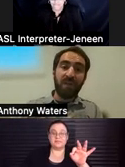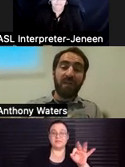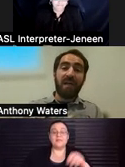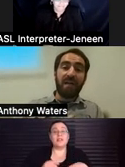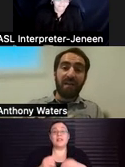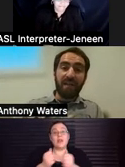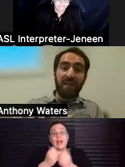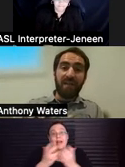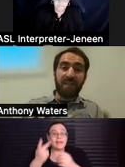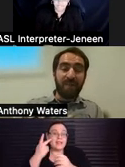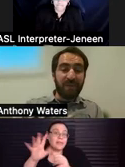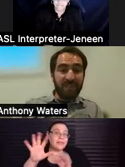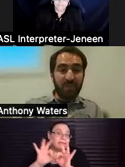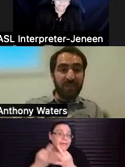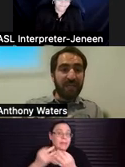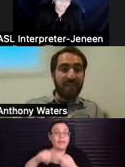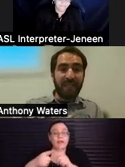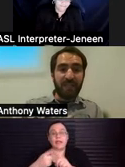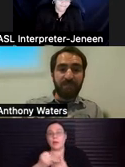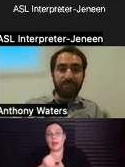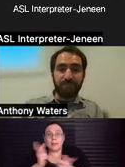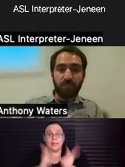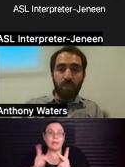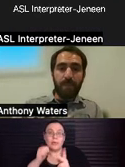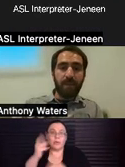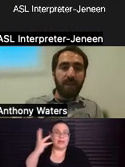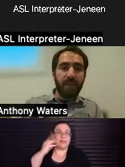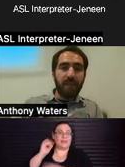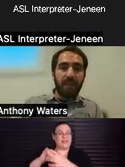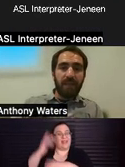through experiencing suicidal ideation.